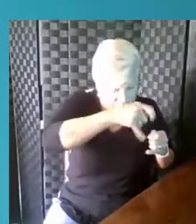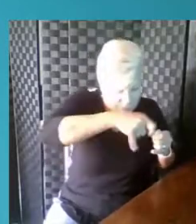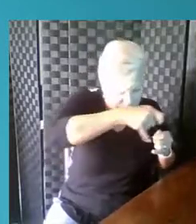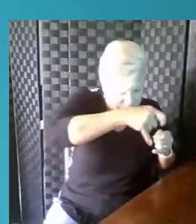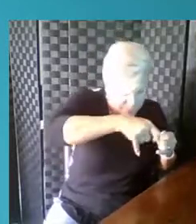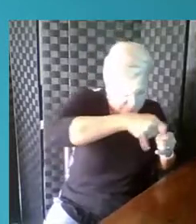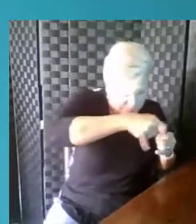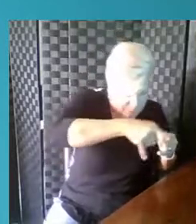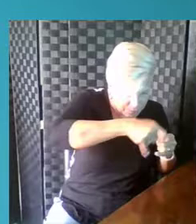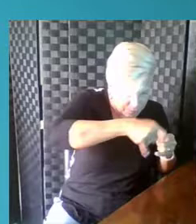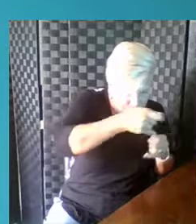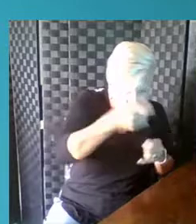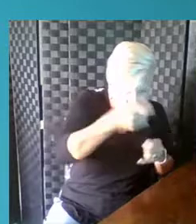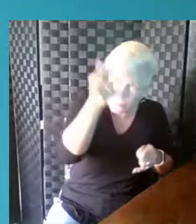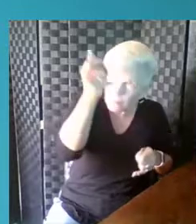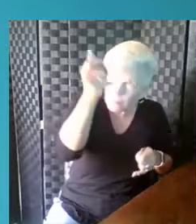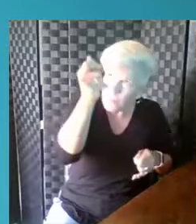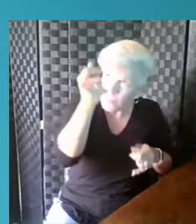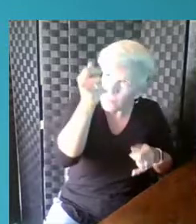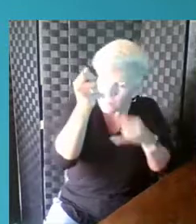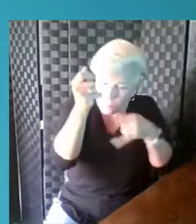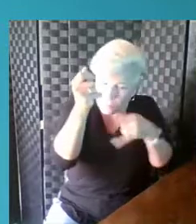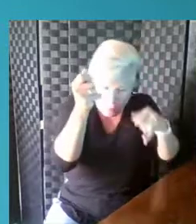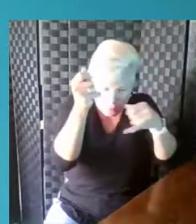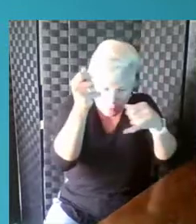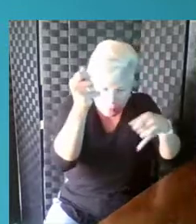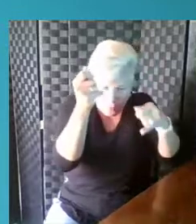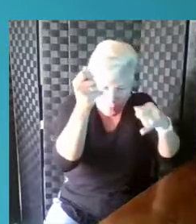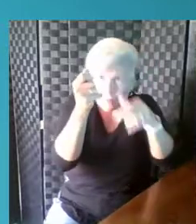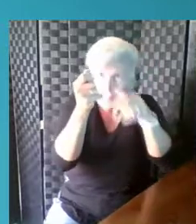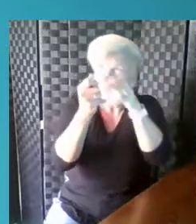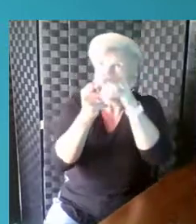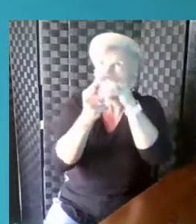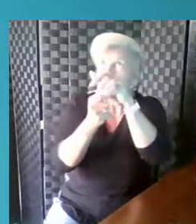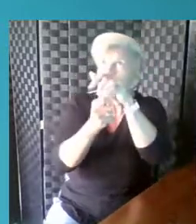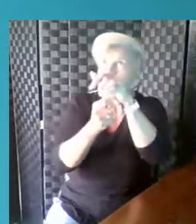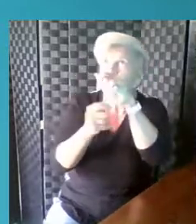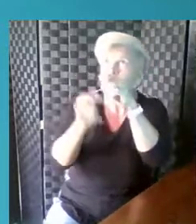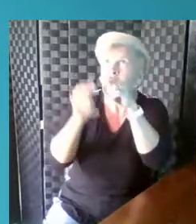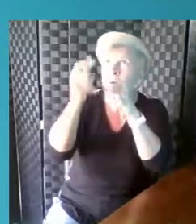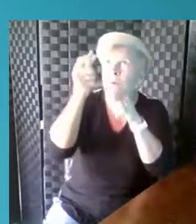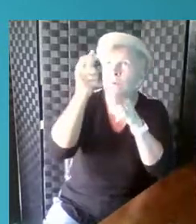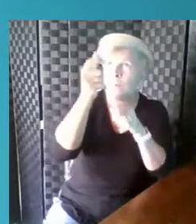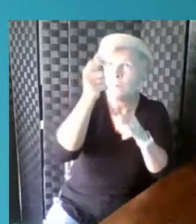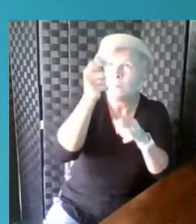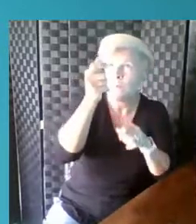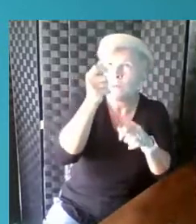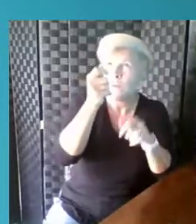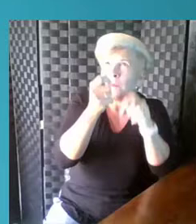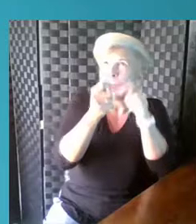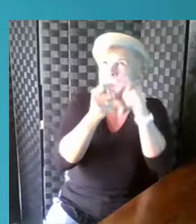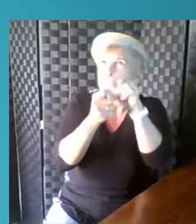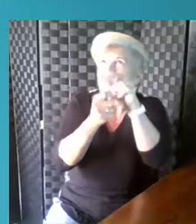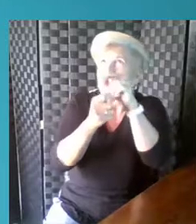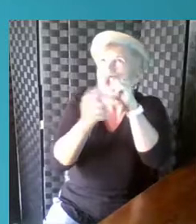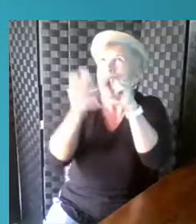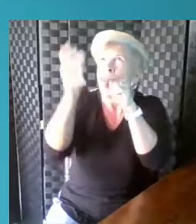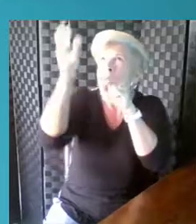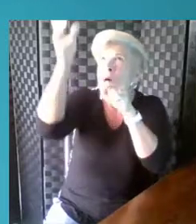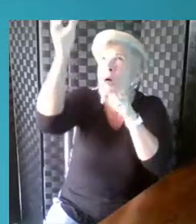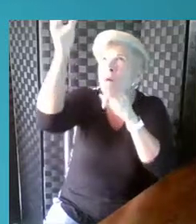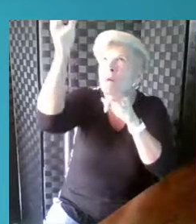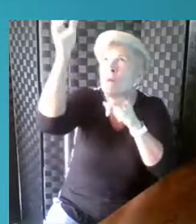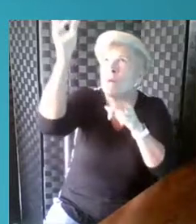Hand over hand, pull after gentle pull. The balloon appears to come closer. It might even